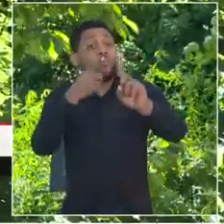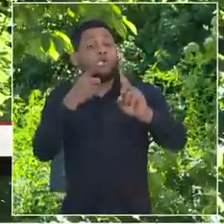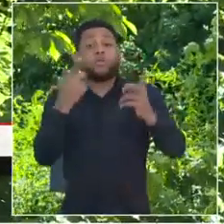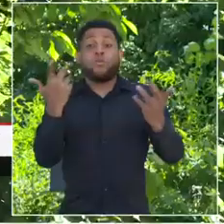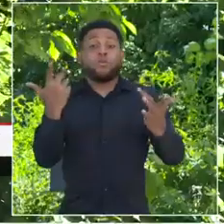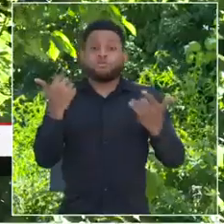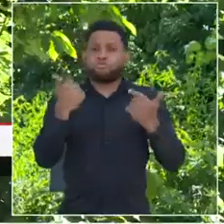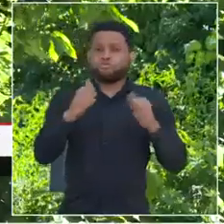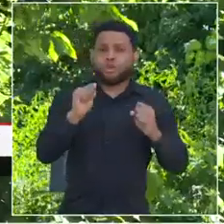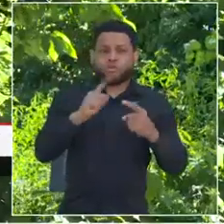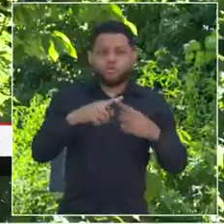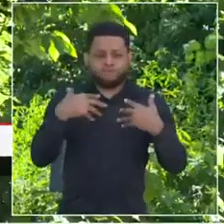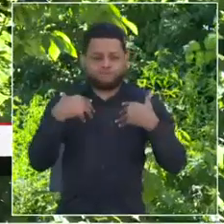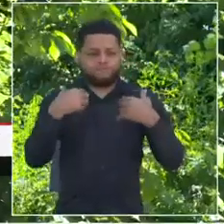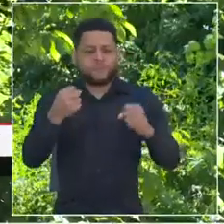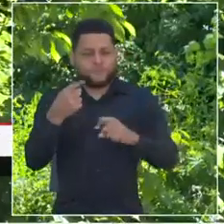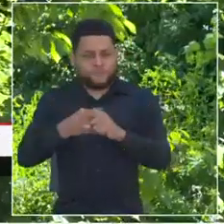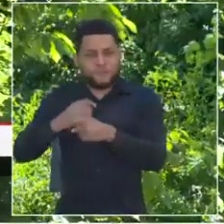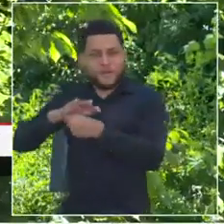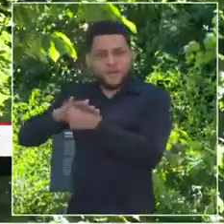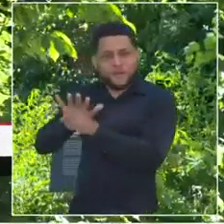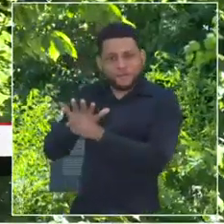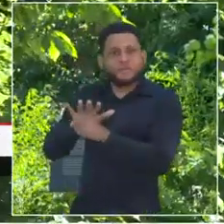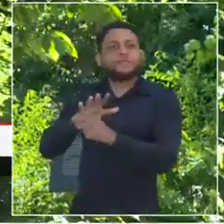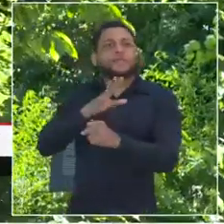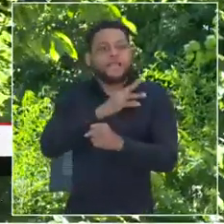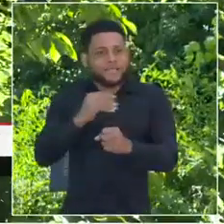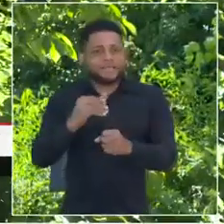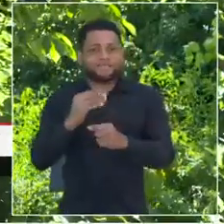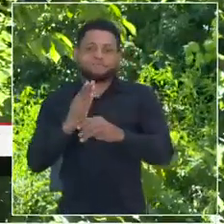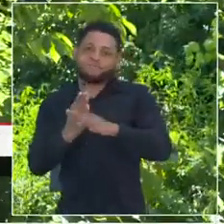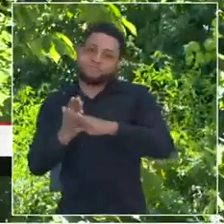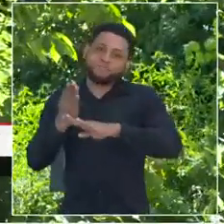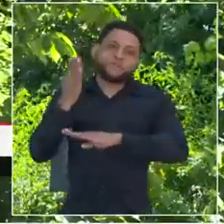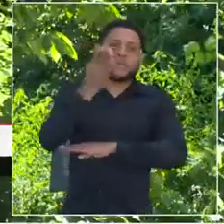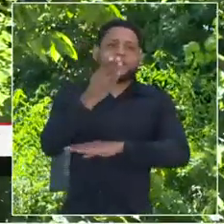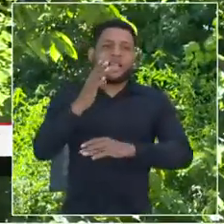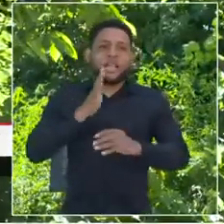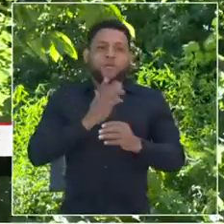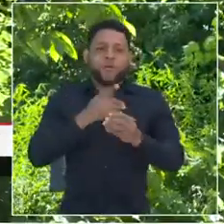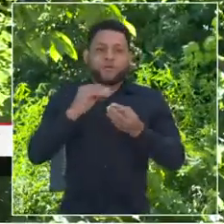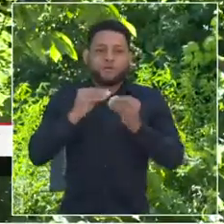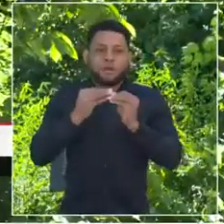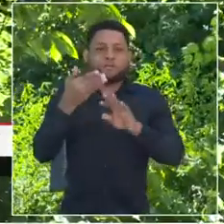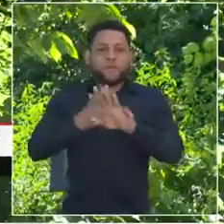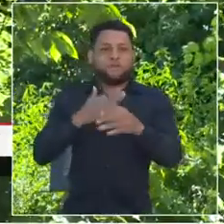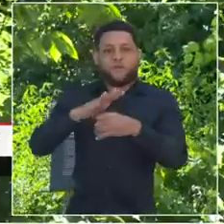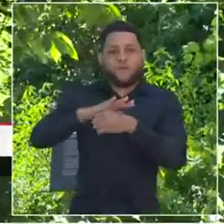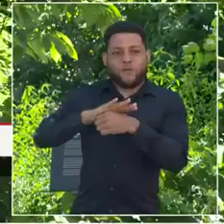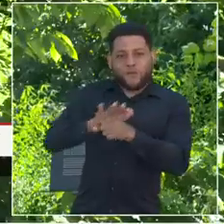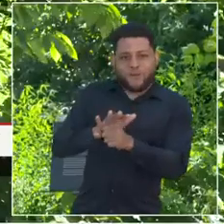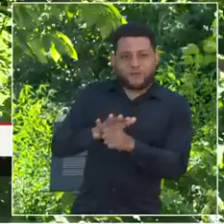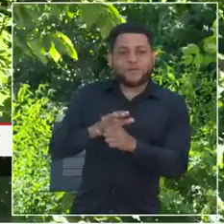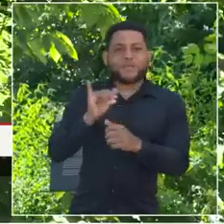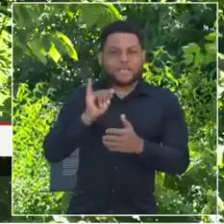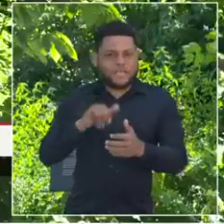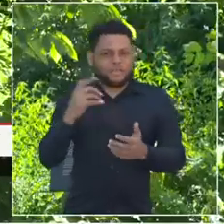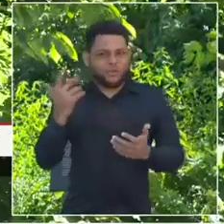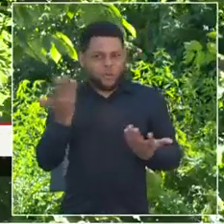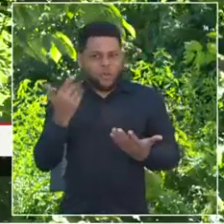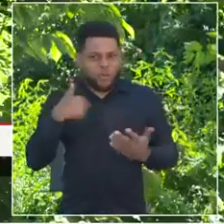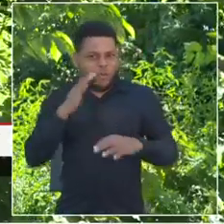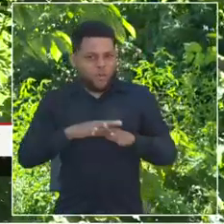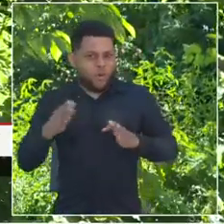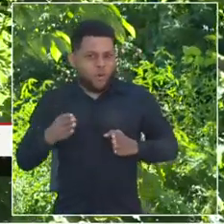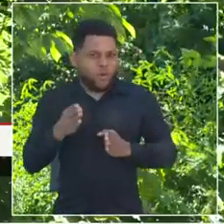pre-pandemic levels, but to exceed them. And we are well on that track. The other thing that is so